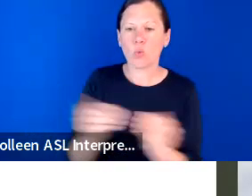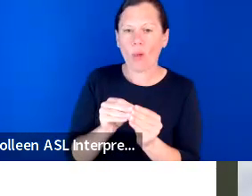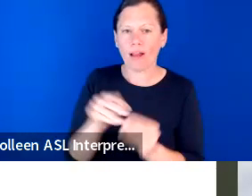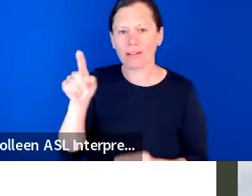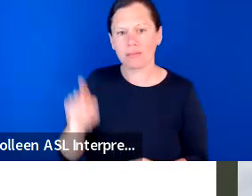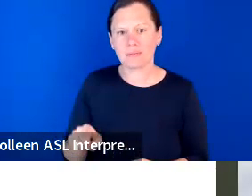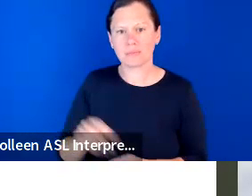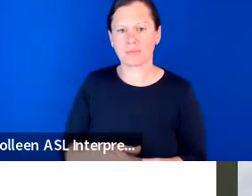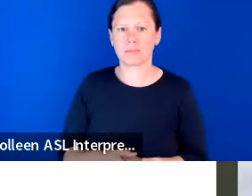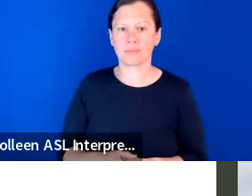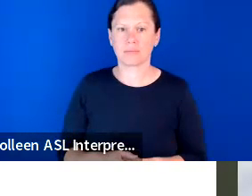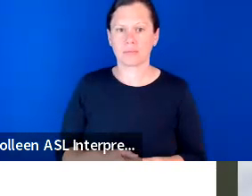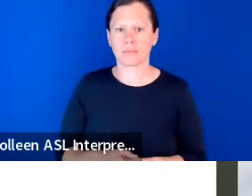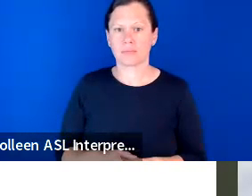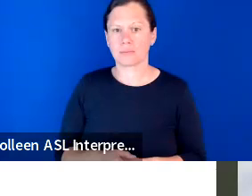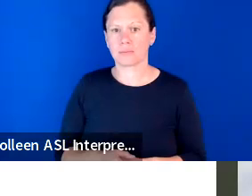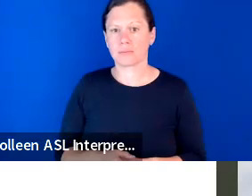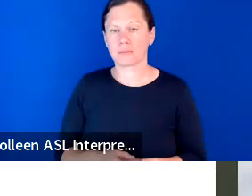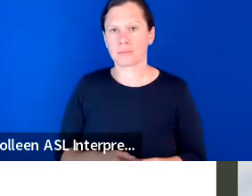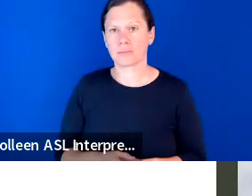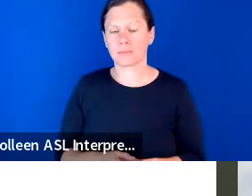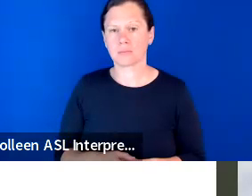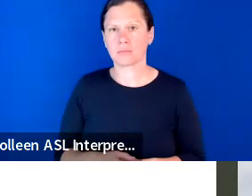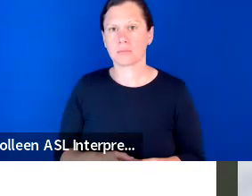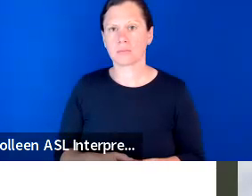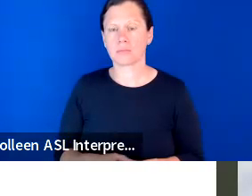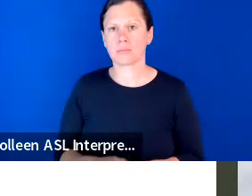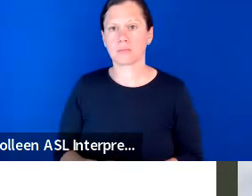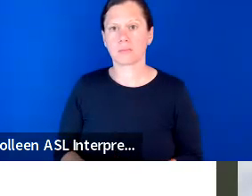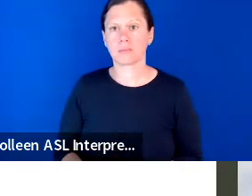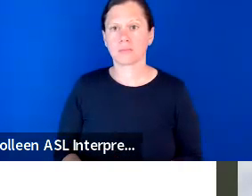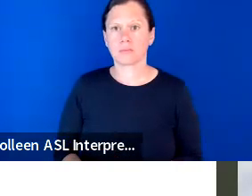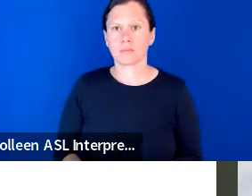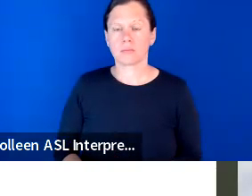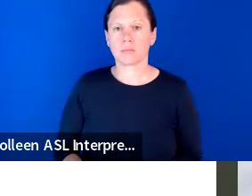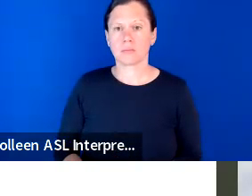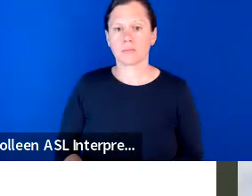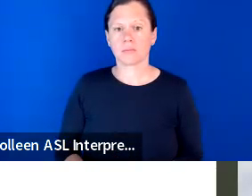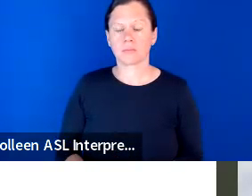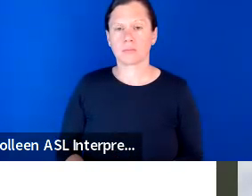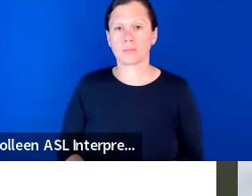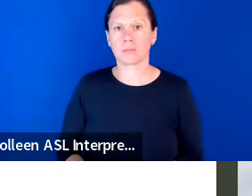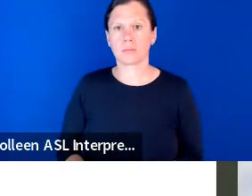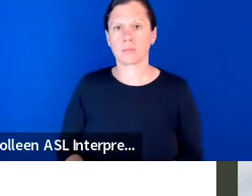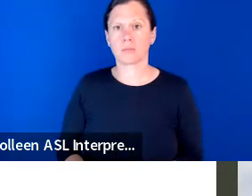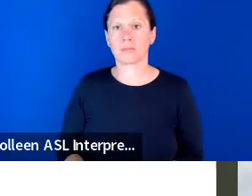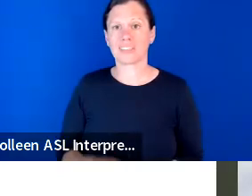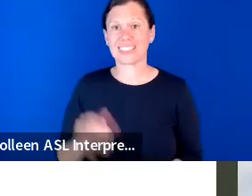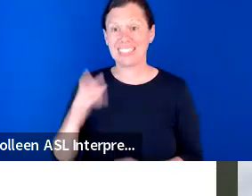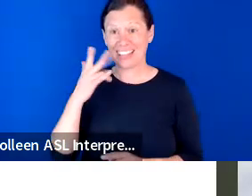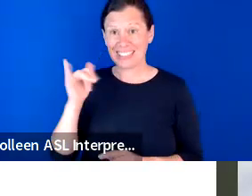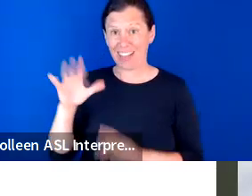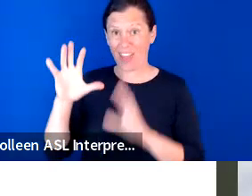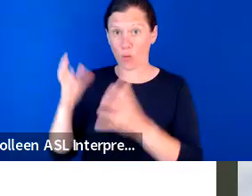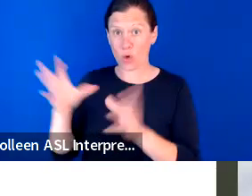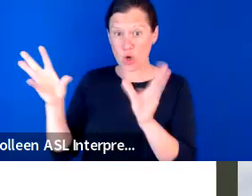All right, so this is the group that we're looking at here, right in the room with us. So there's 36% of people say they work